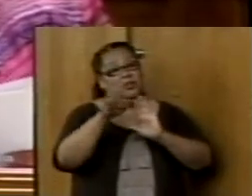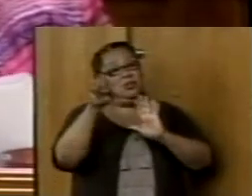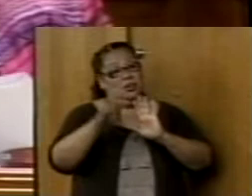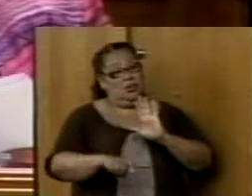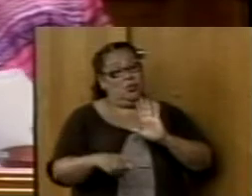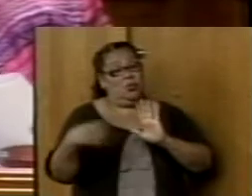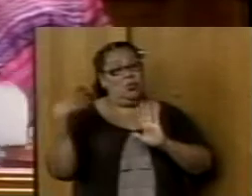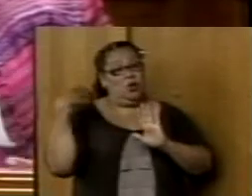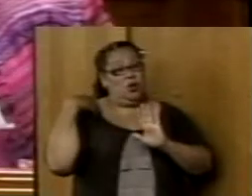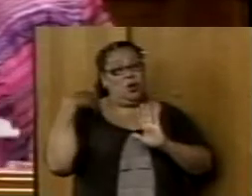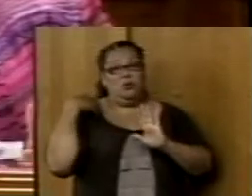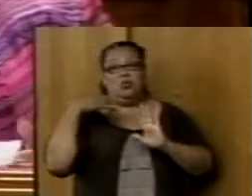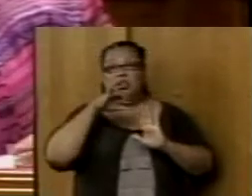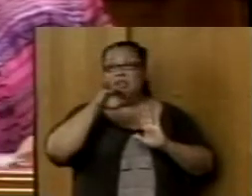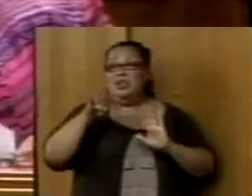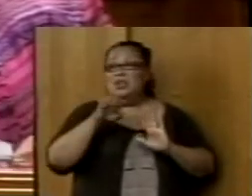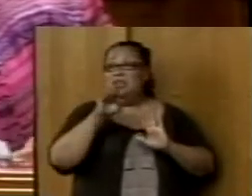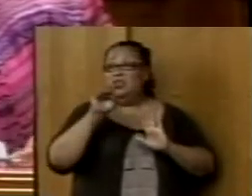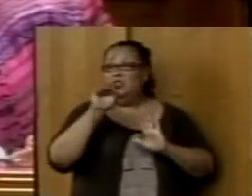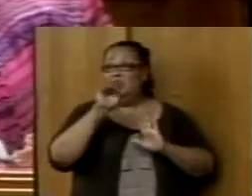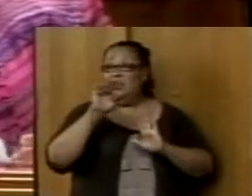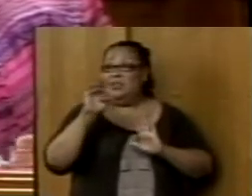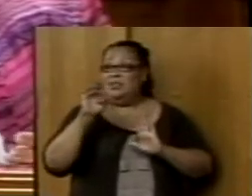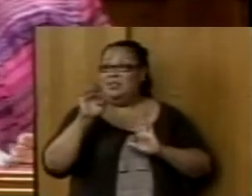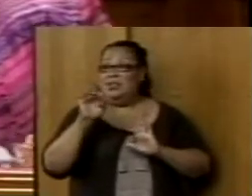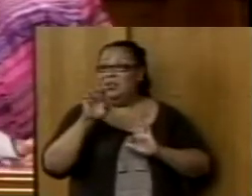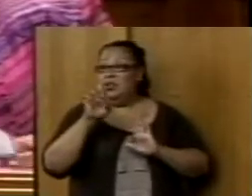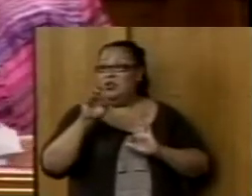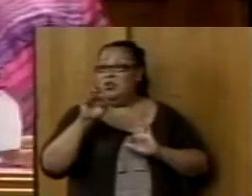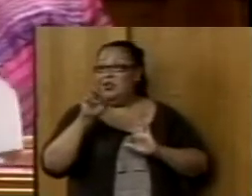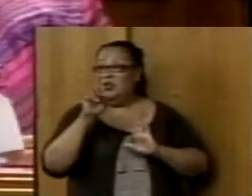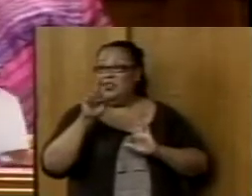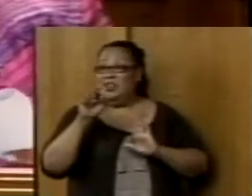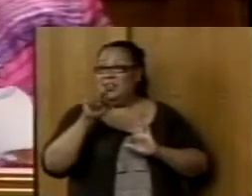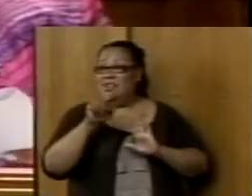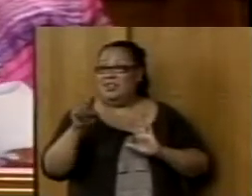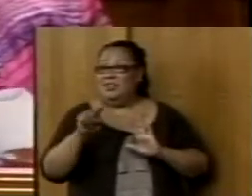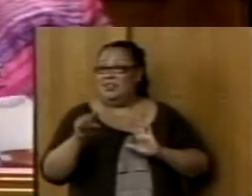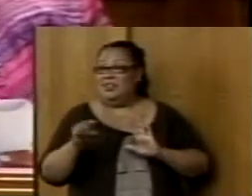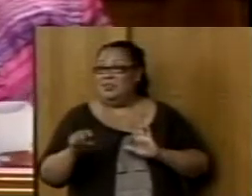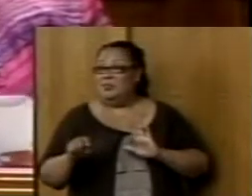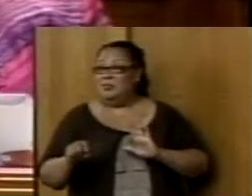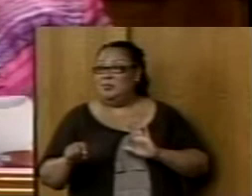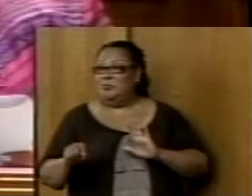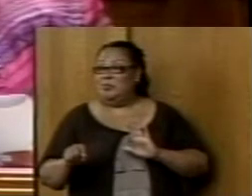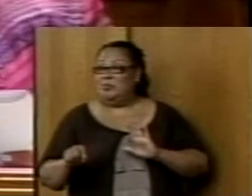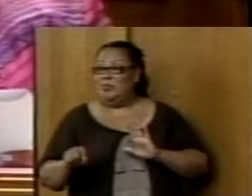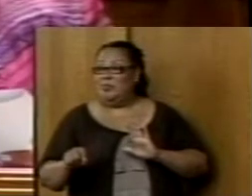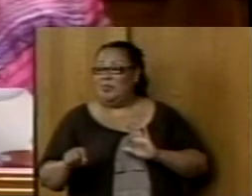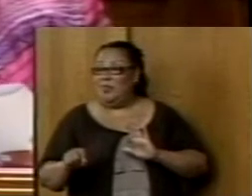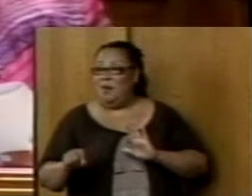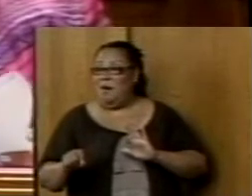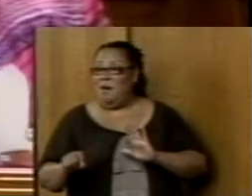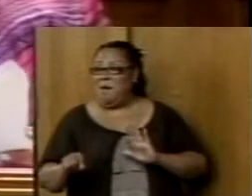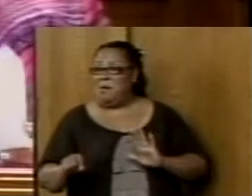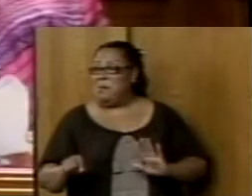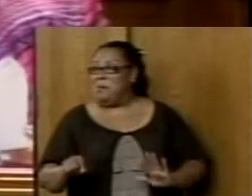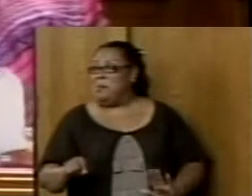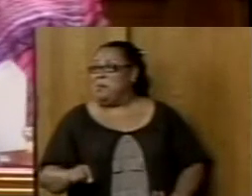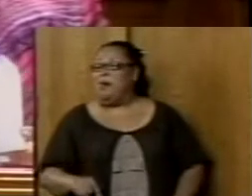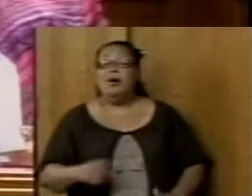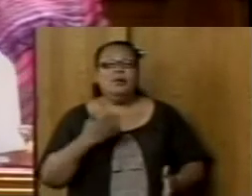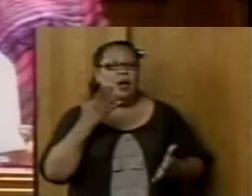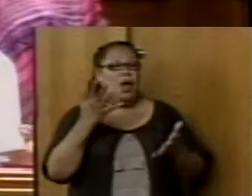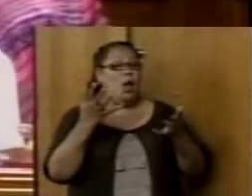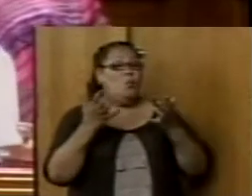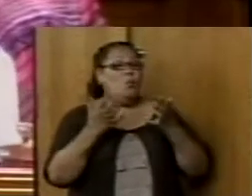With their coaches, Mr. Jesse Rodriguez, if you would be kind enough to announce your players by name and your coaches before they come up. And I